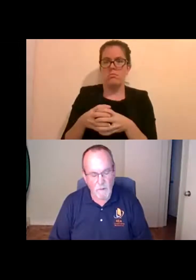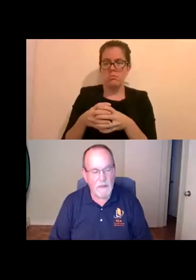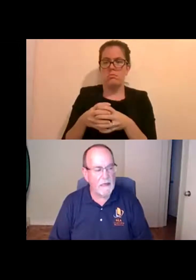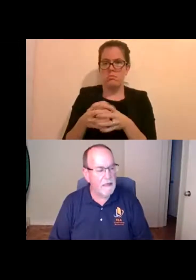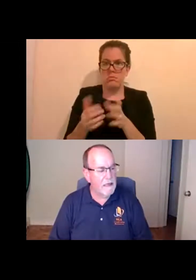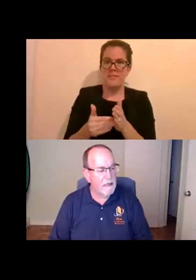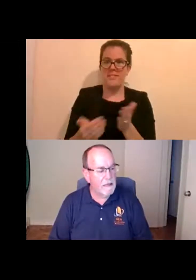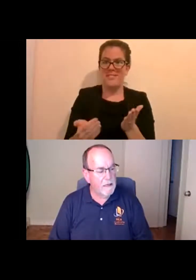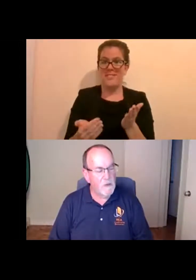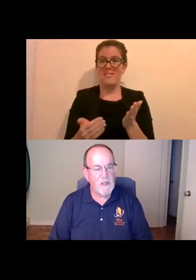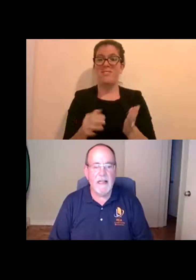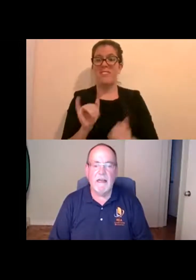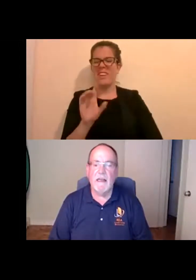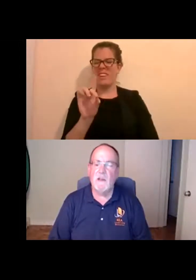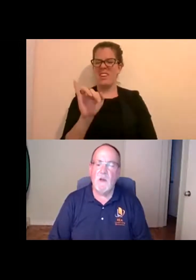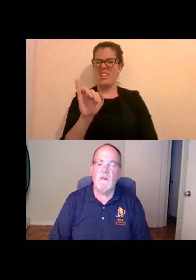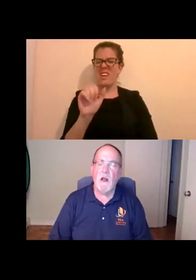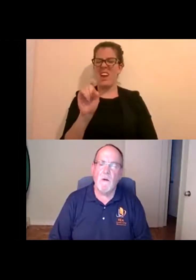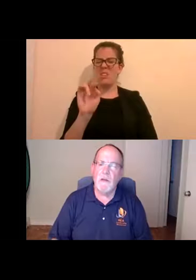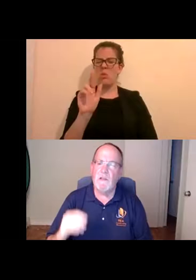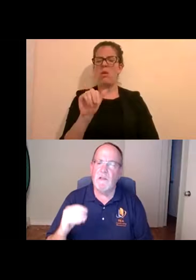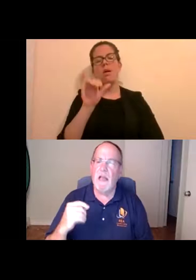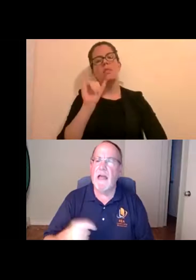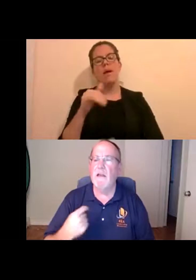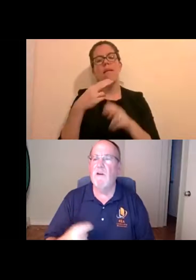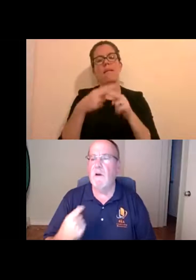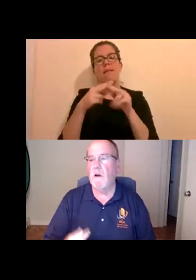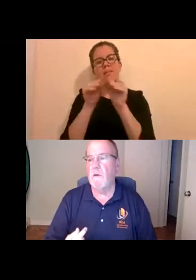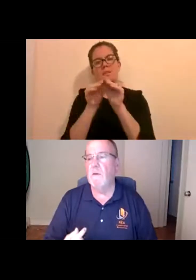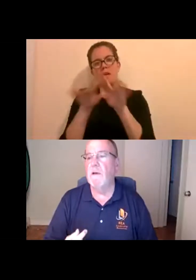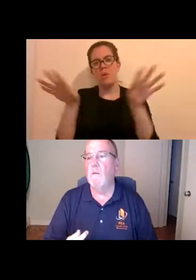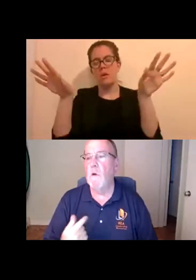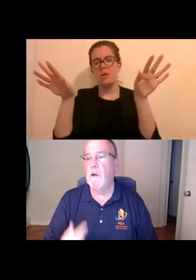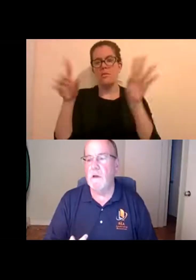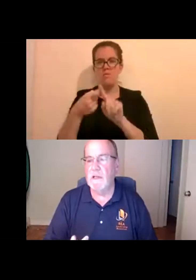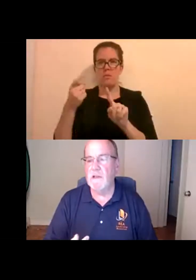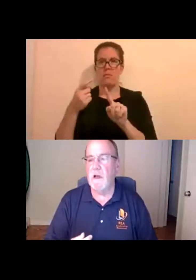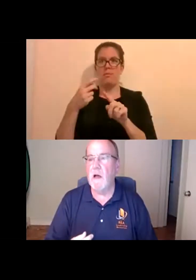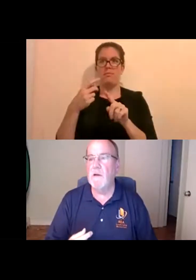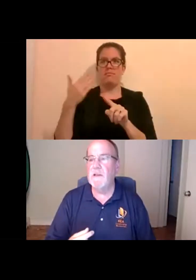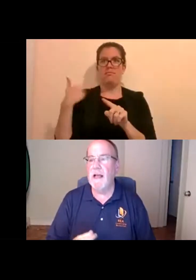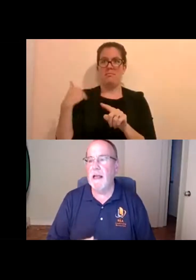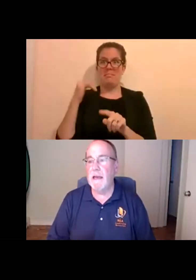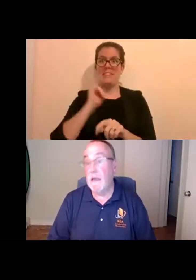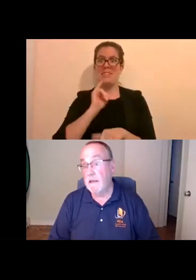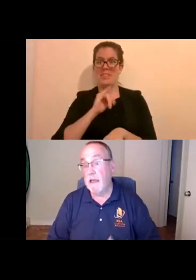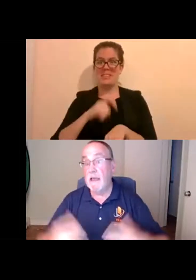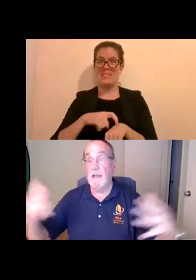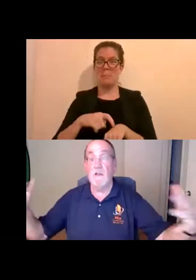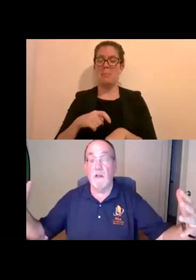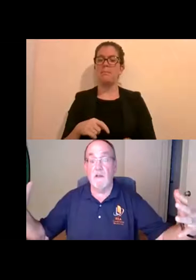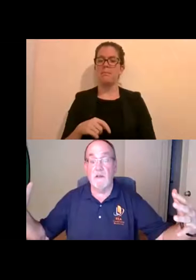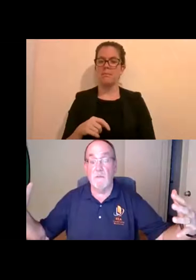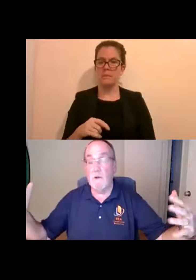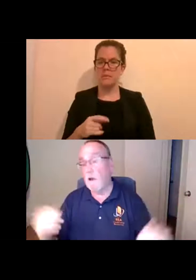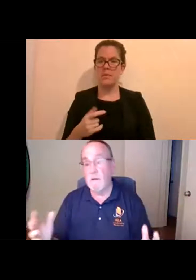word really originated. And it's almost always not under your own will. It's always not like, hey, let's